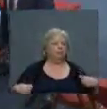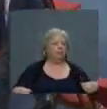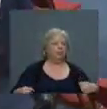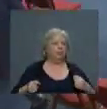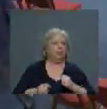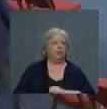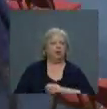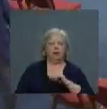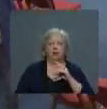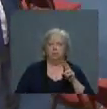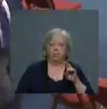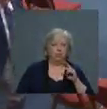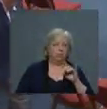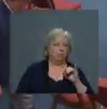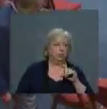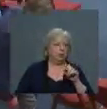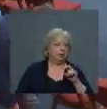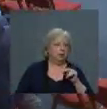Mr. Brzezinski.